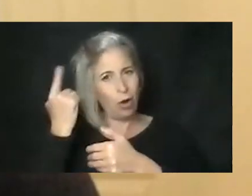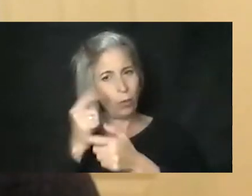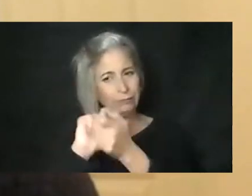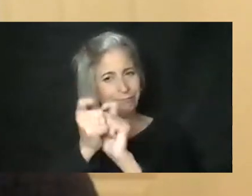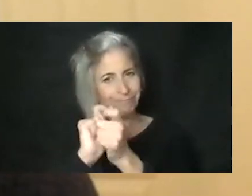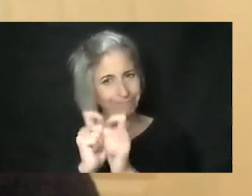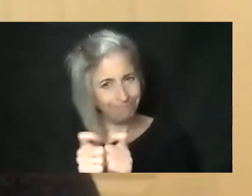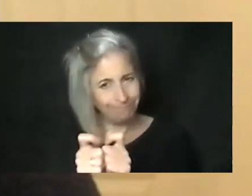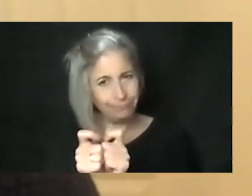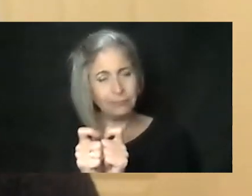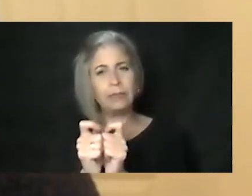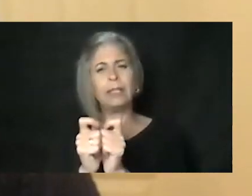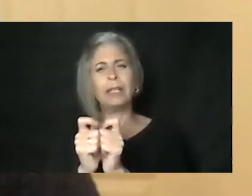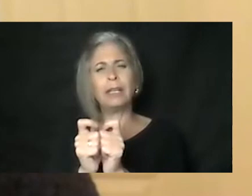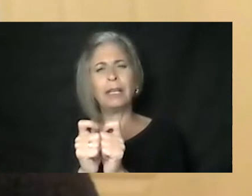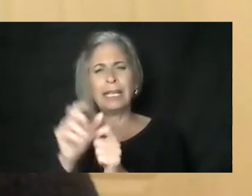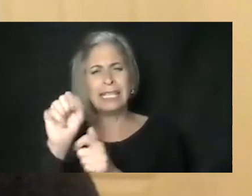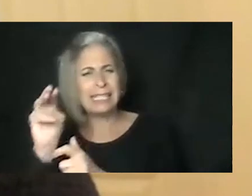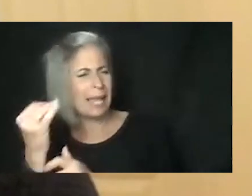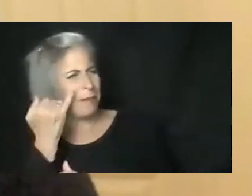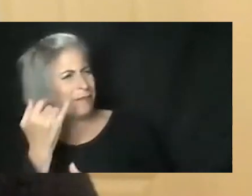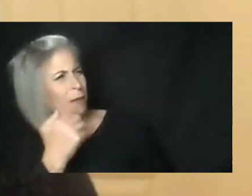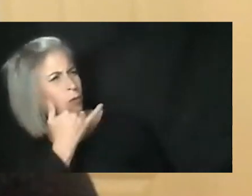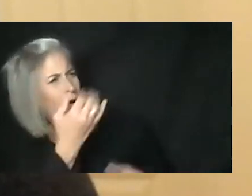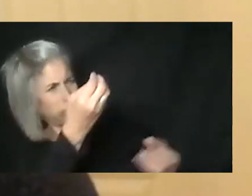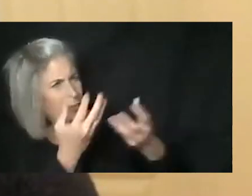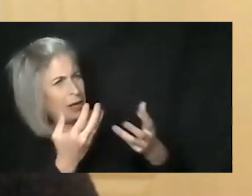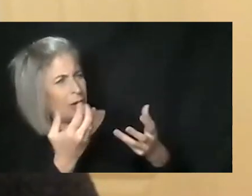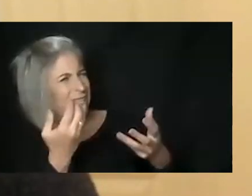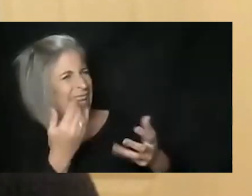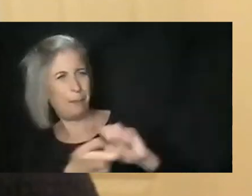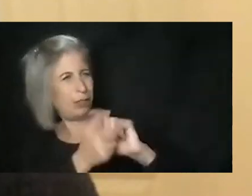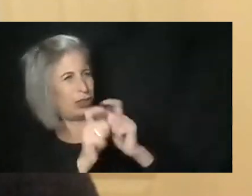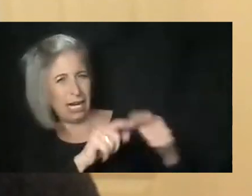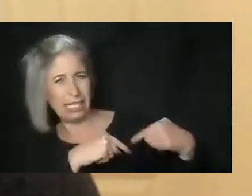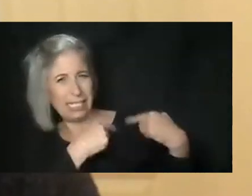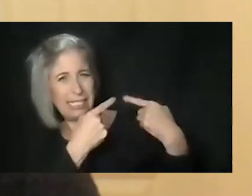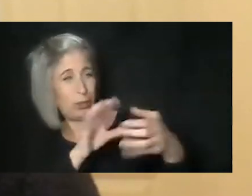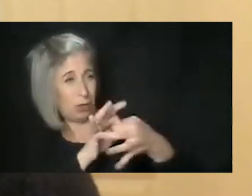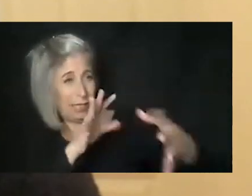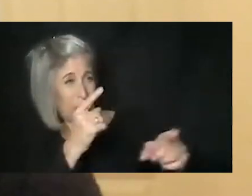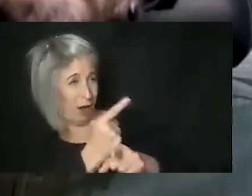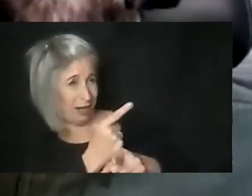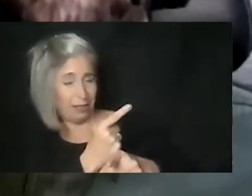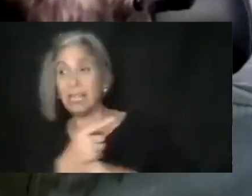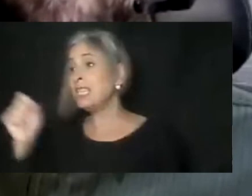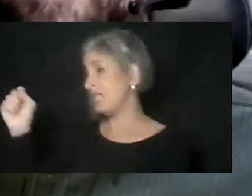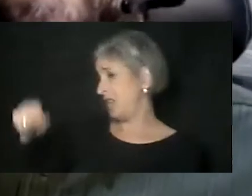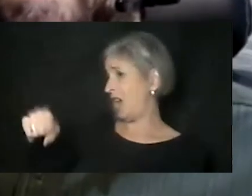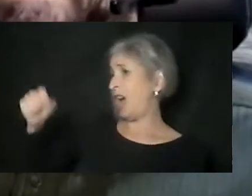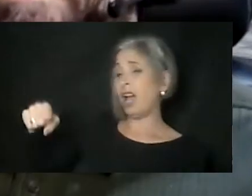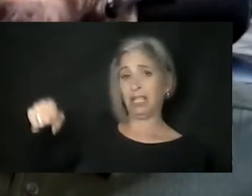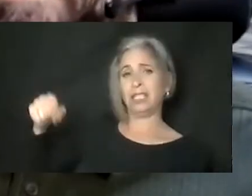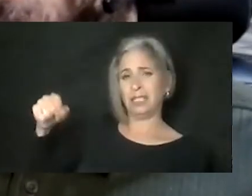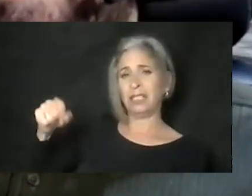The system usability scale, Sam, correct me if I'm wrong, like it hadn't been tweaked since it got released, right? Yeah, that's in the absolutely